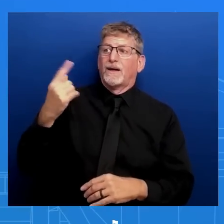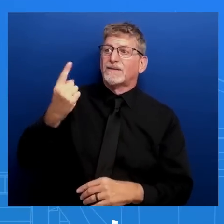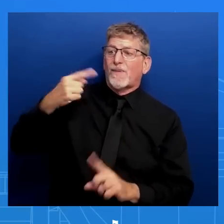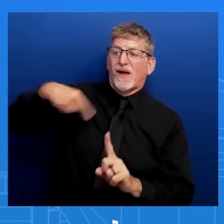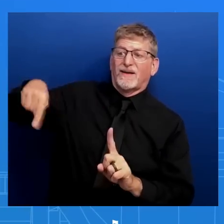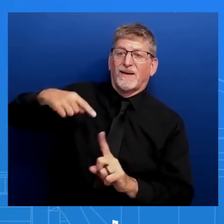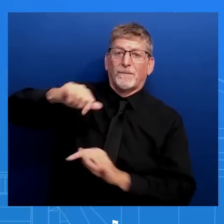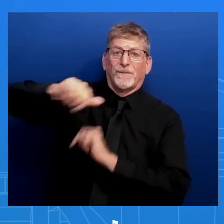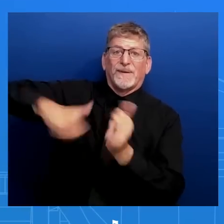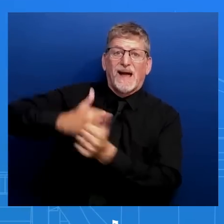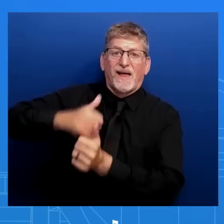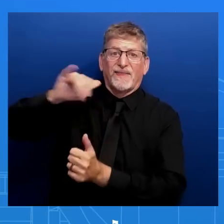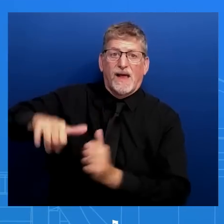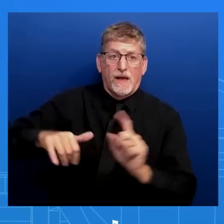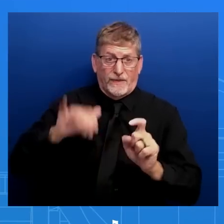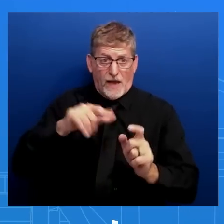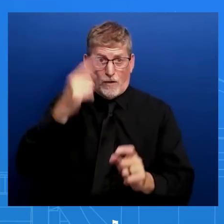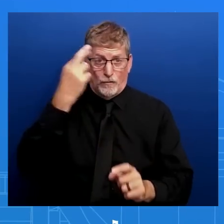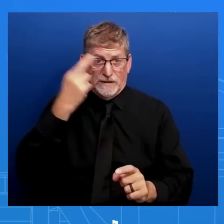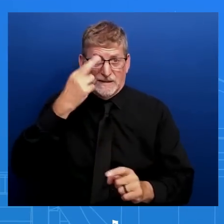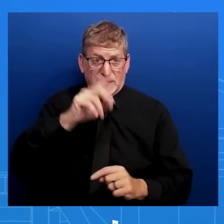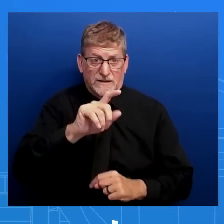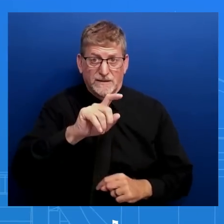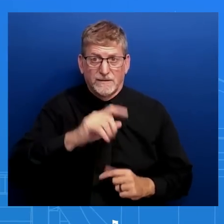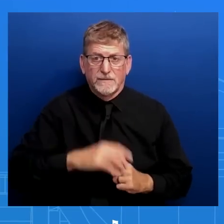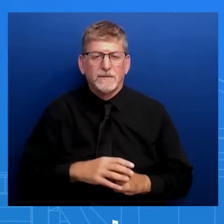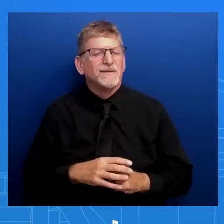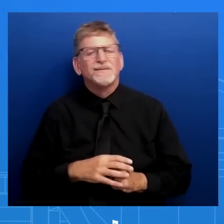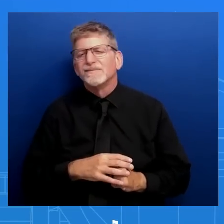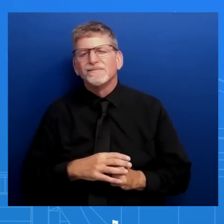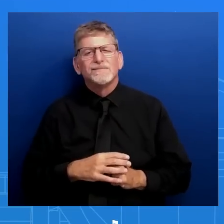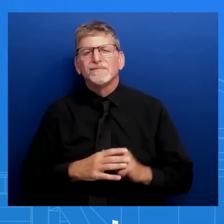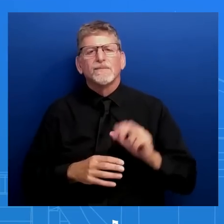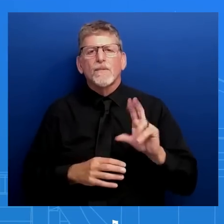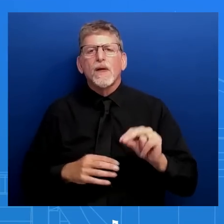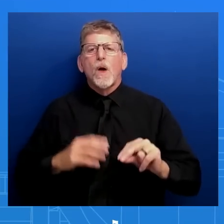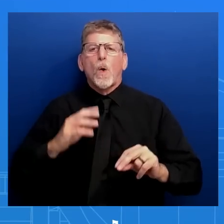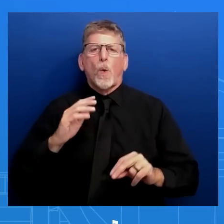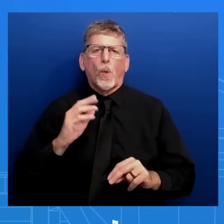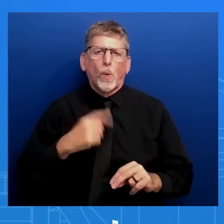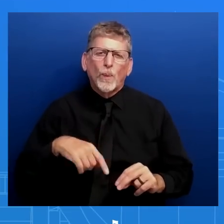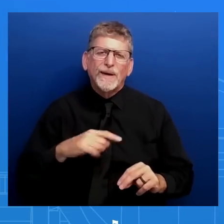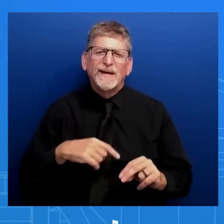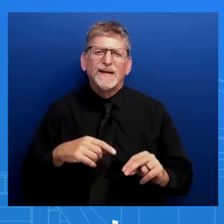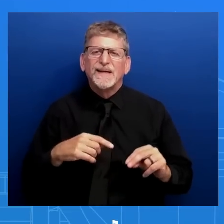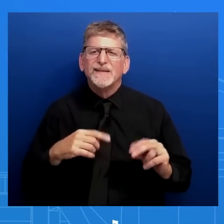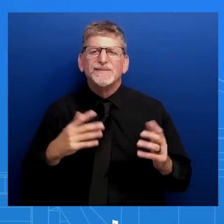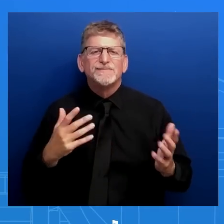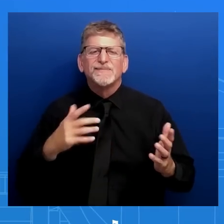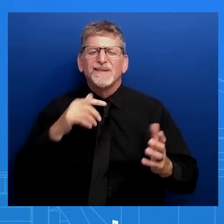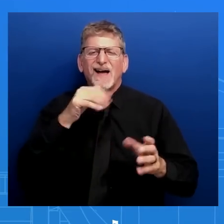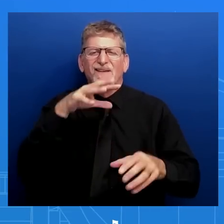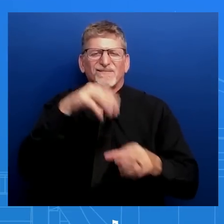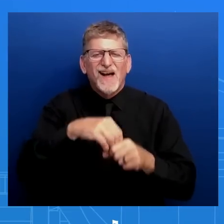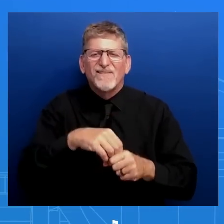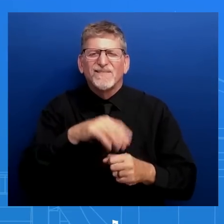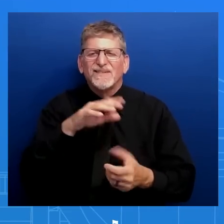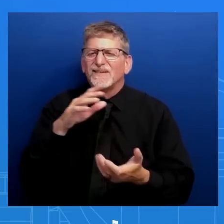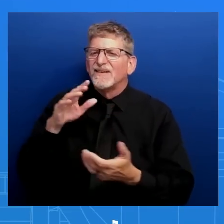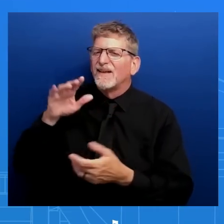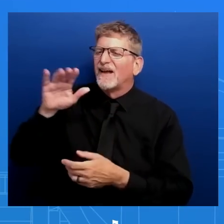power? We're just not going to involve ourselves in speaking to an internal domestic Russian issue right